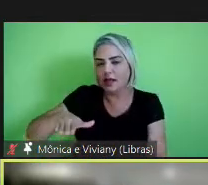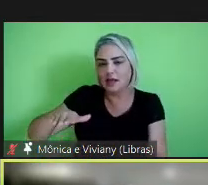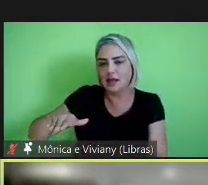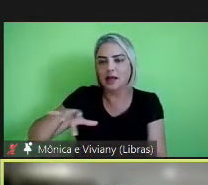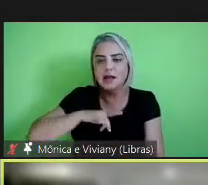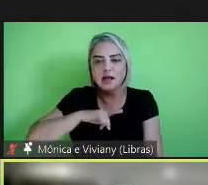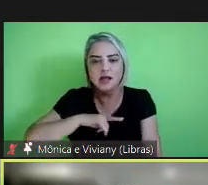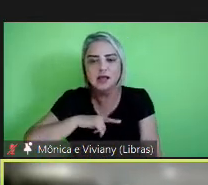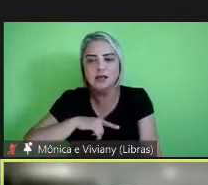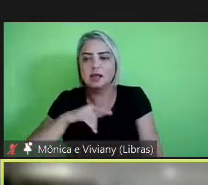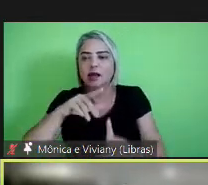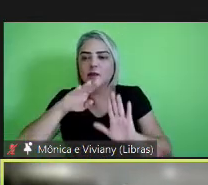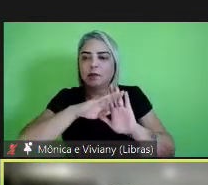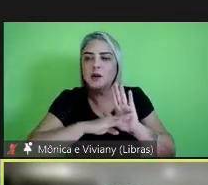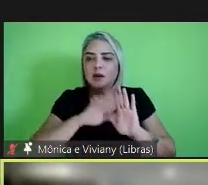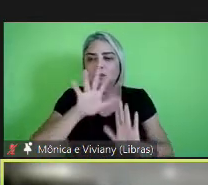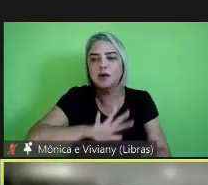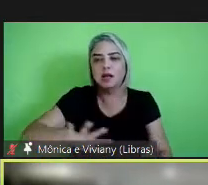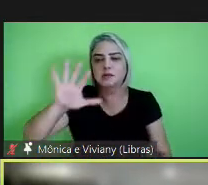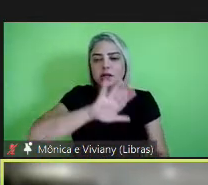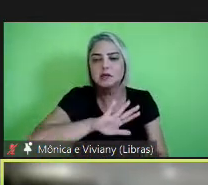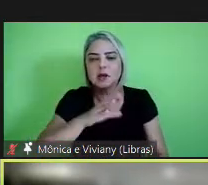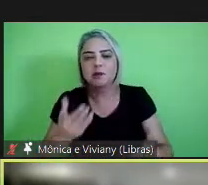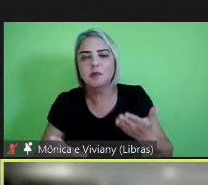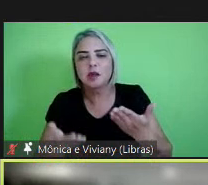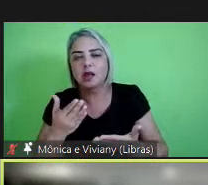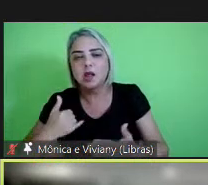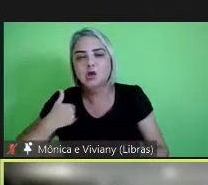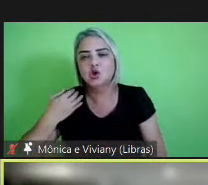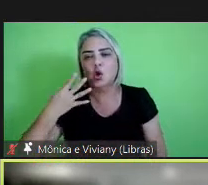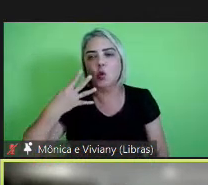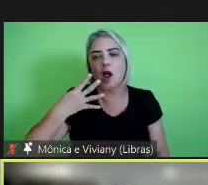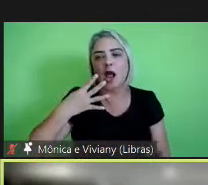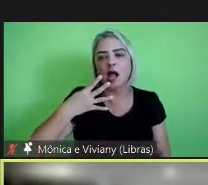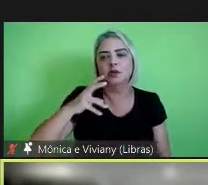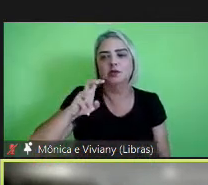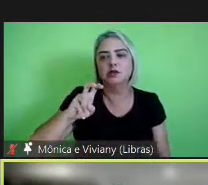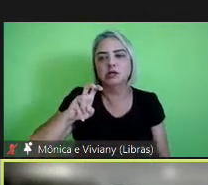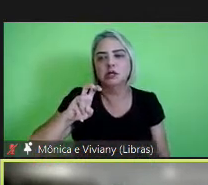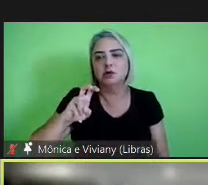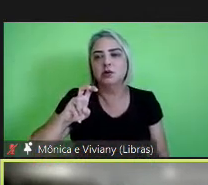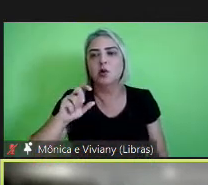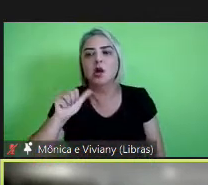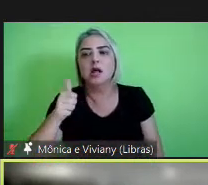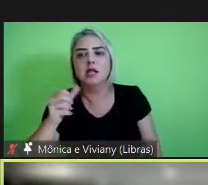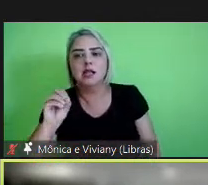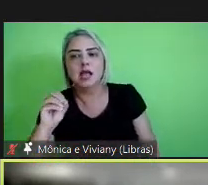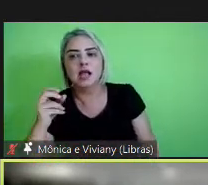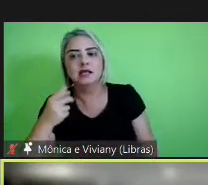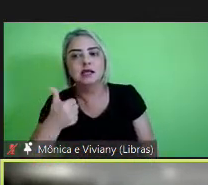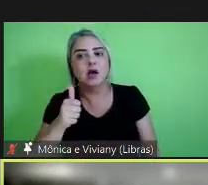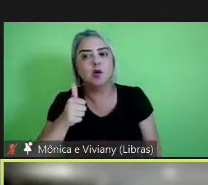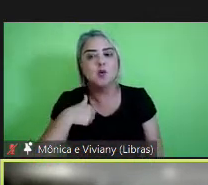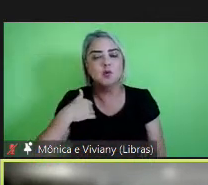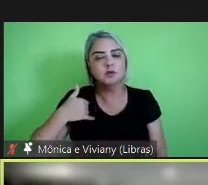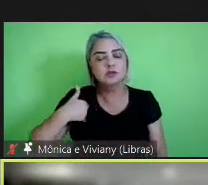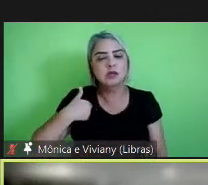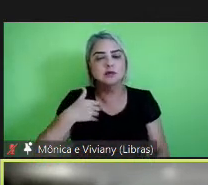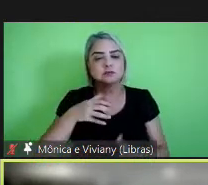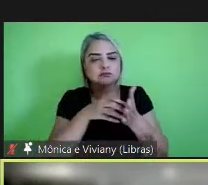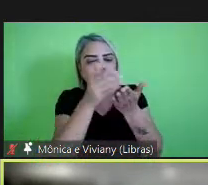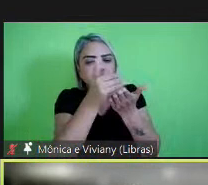measures children at the ages of 4 to 5 and 10 to 11. And from that data, and this is just a